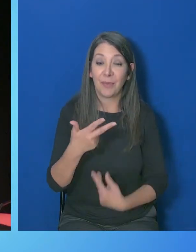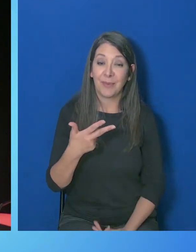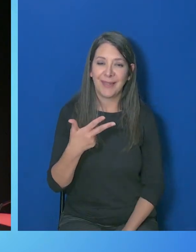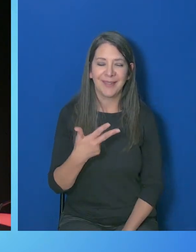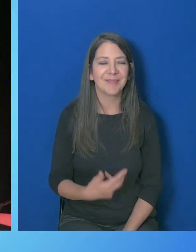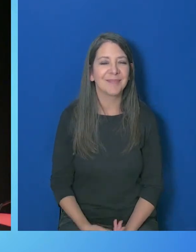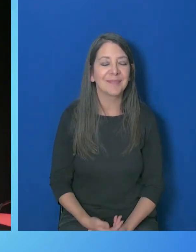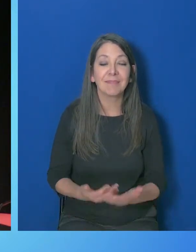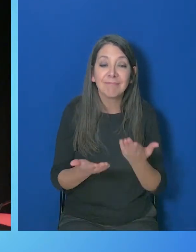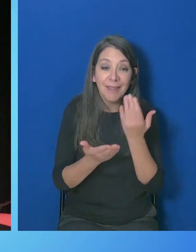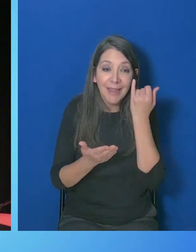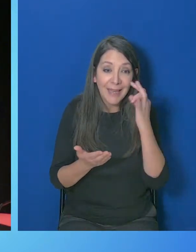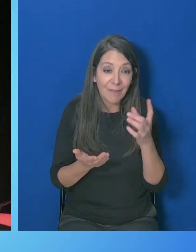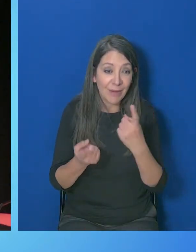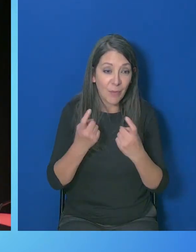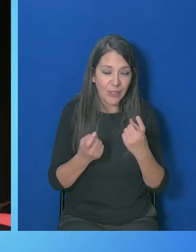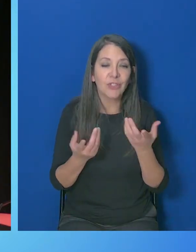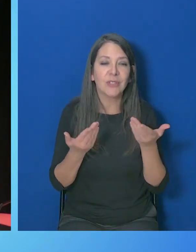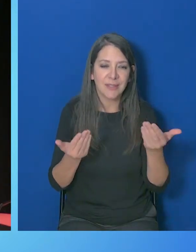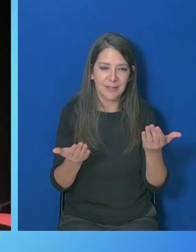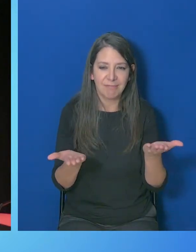any questions, please let me know.